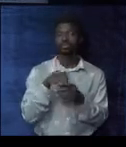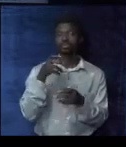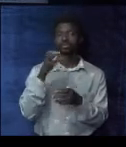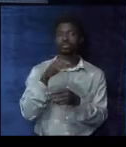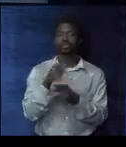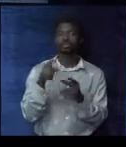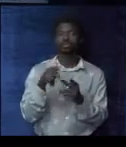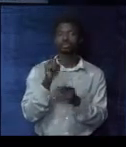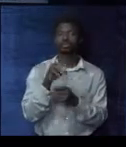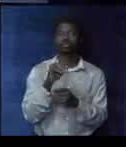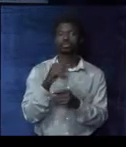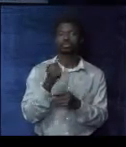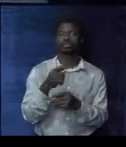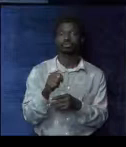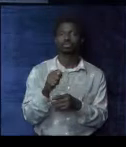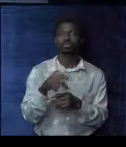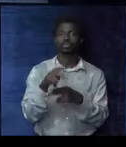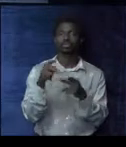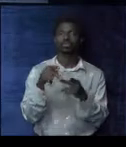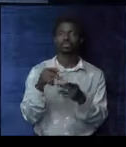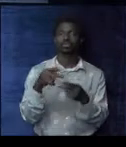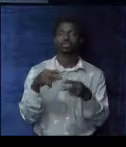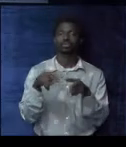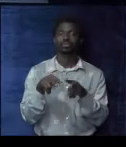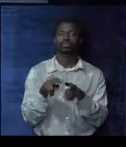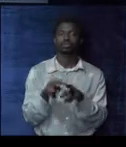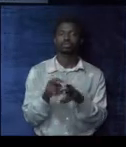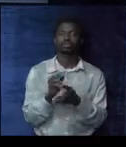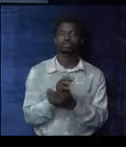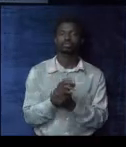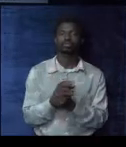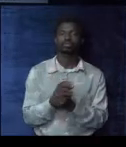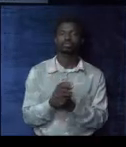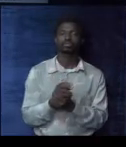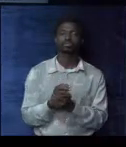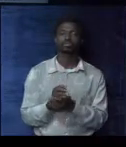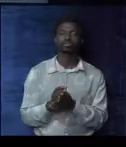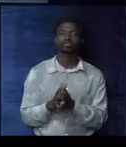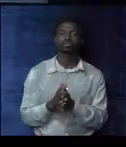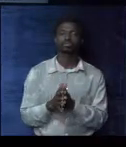place. So the place value